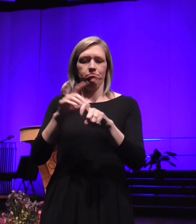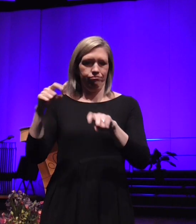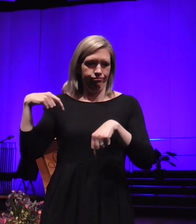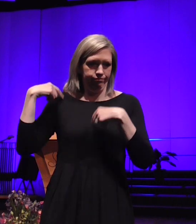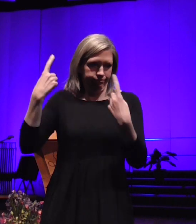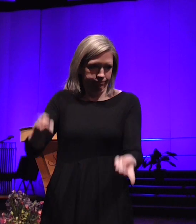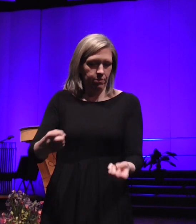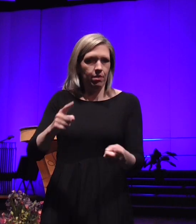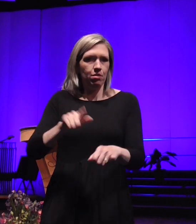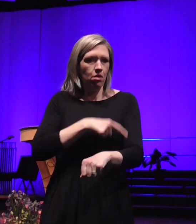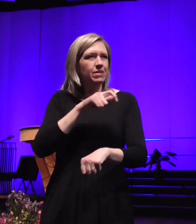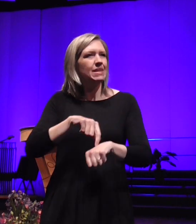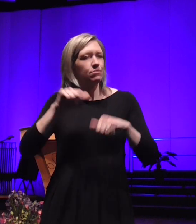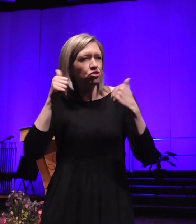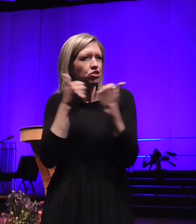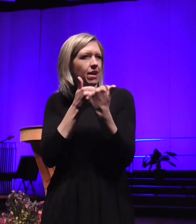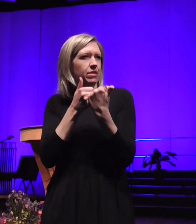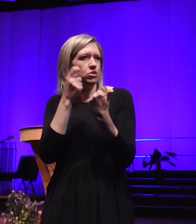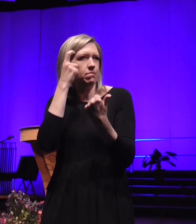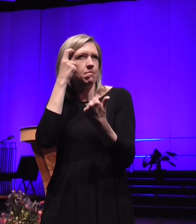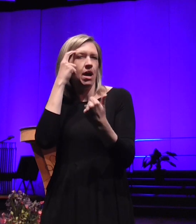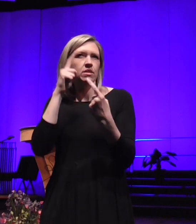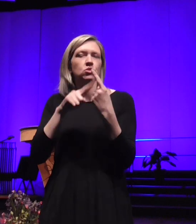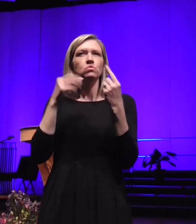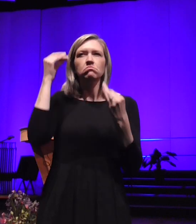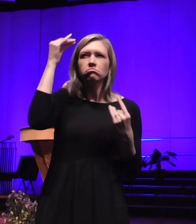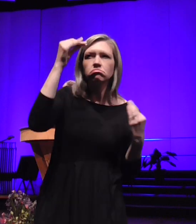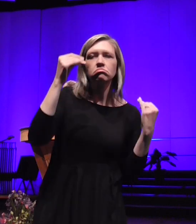challenged human minds to observe and to